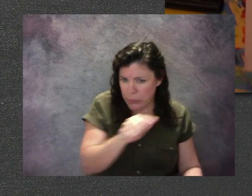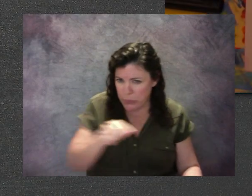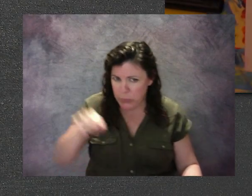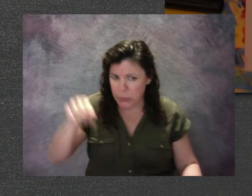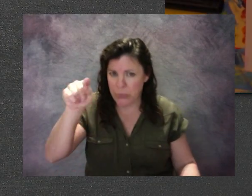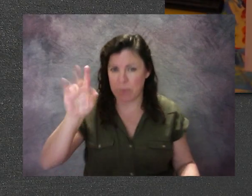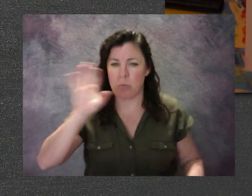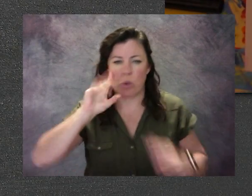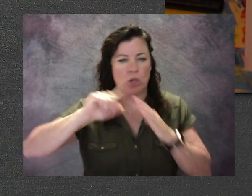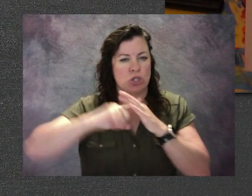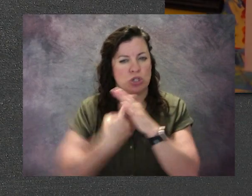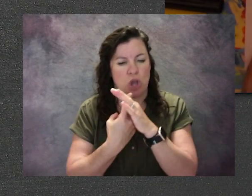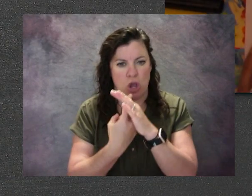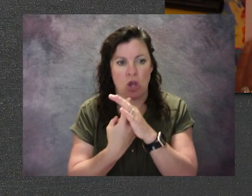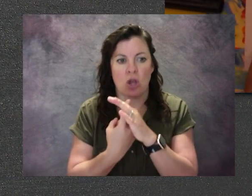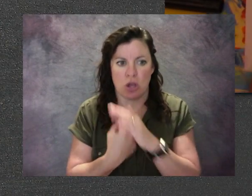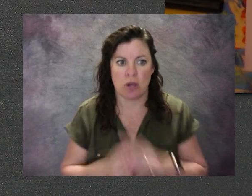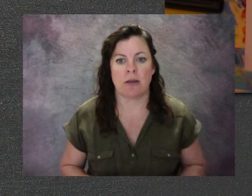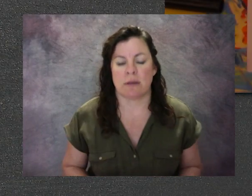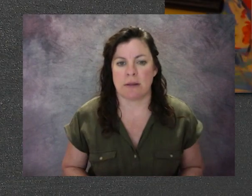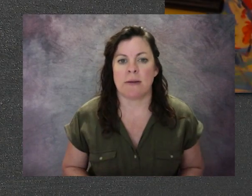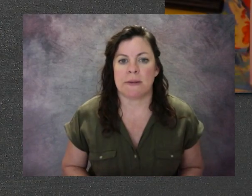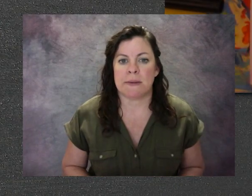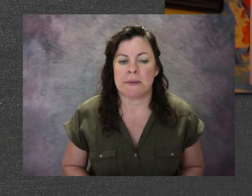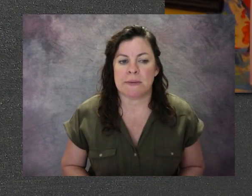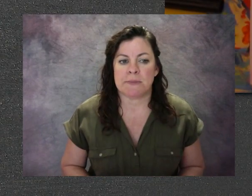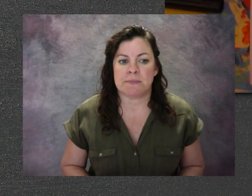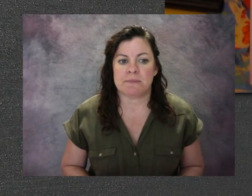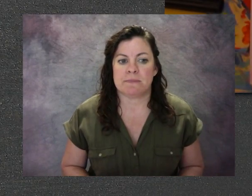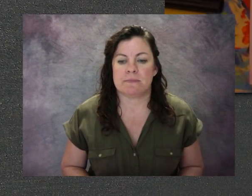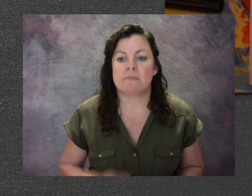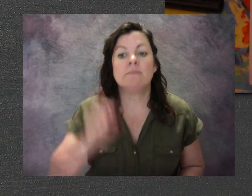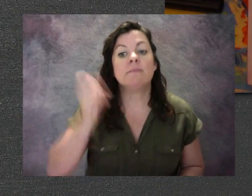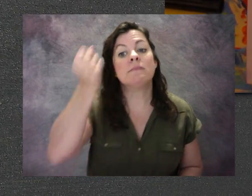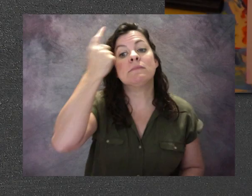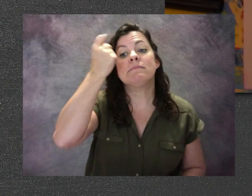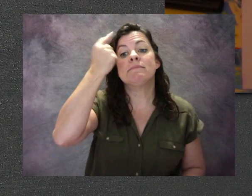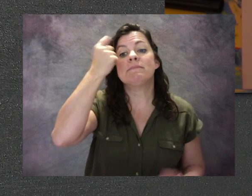ears. So I have I'm going to use a black crayon.